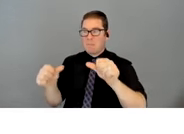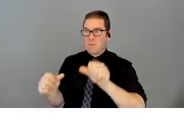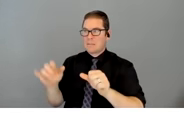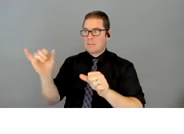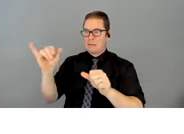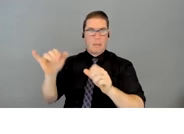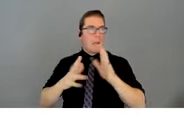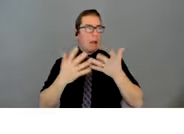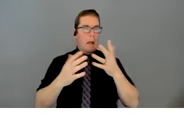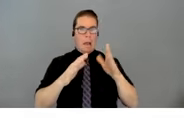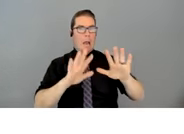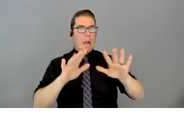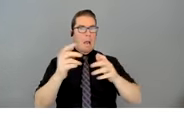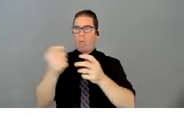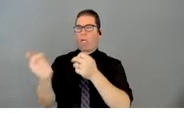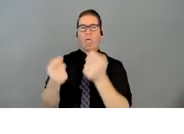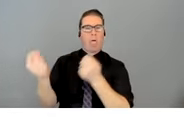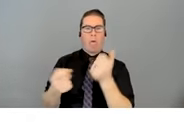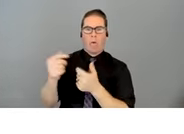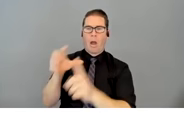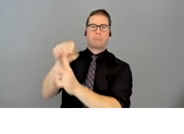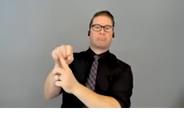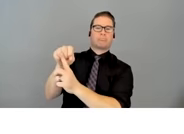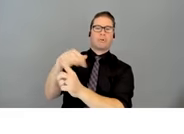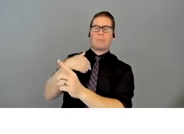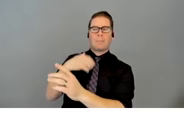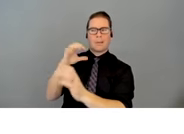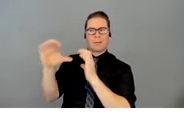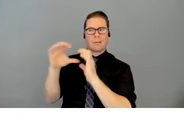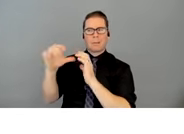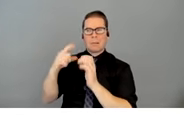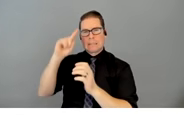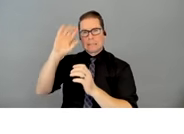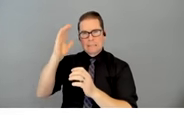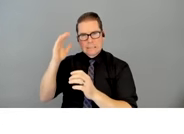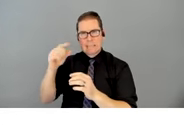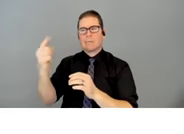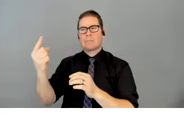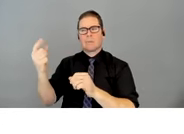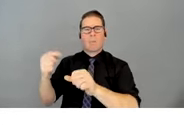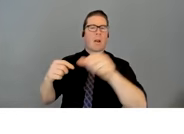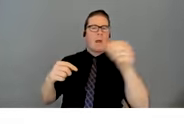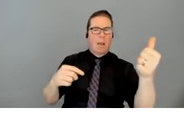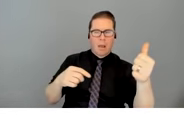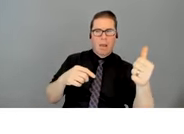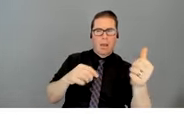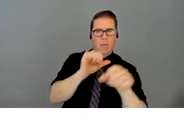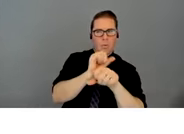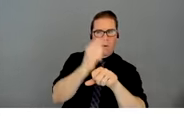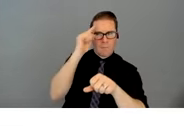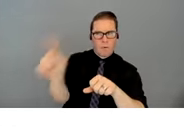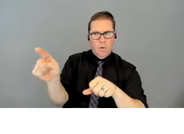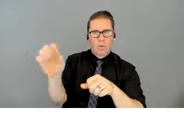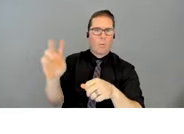say, and I communicate with them, you know, it appears that somebody else is doing your work, or that you're doing the work for someone else. Can